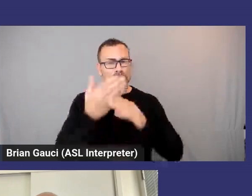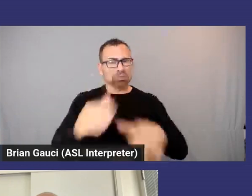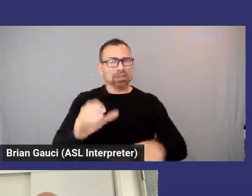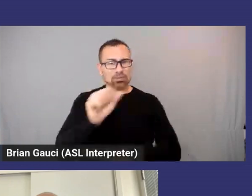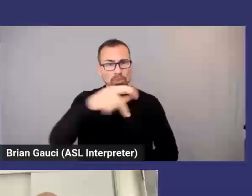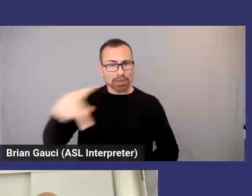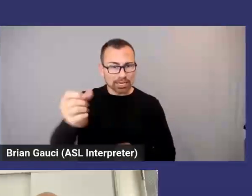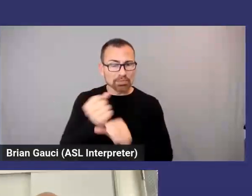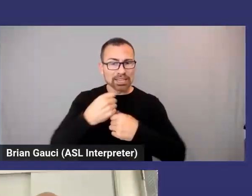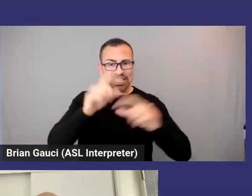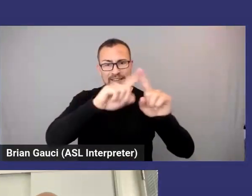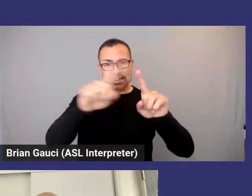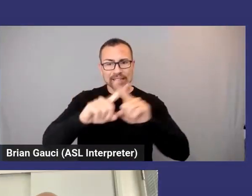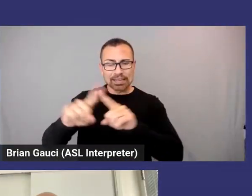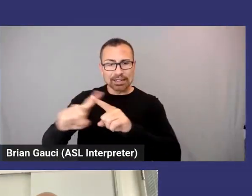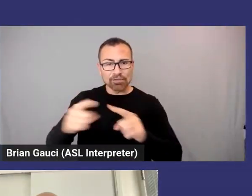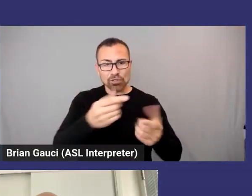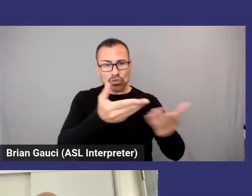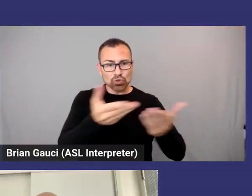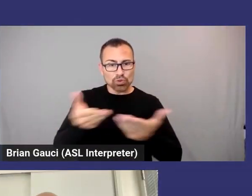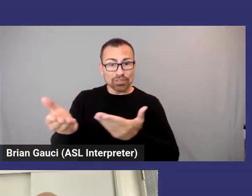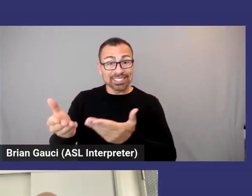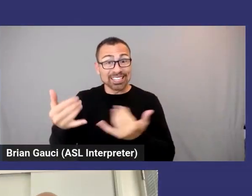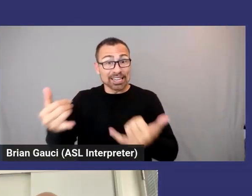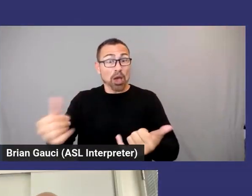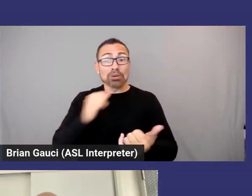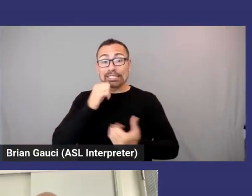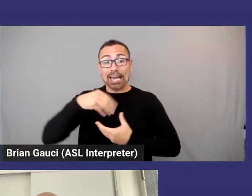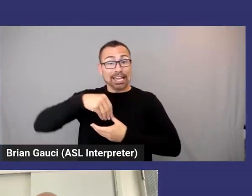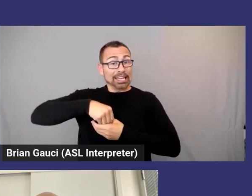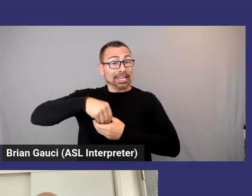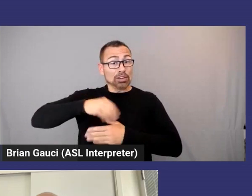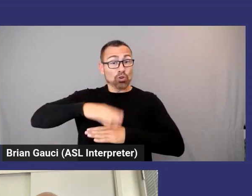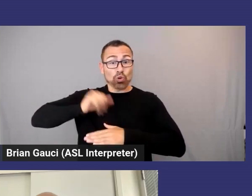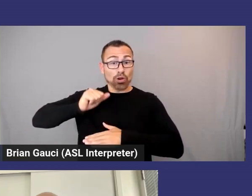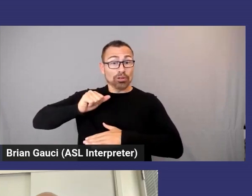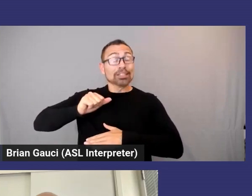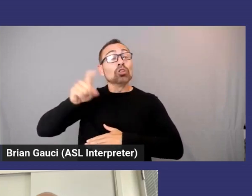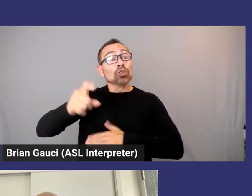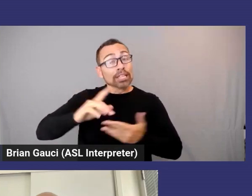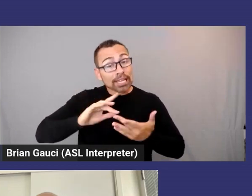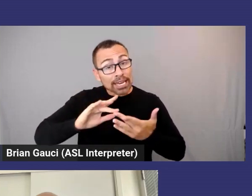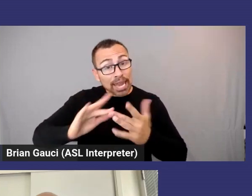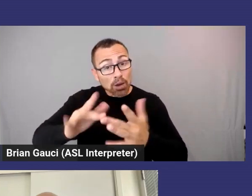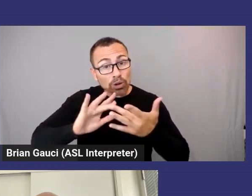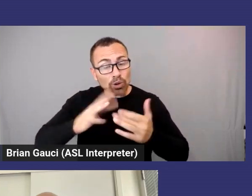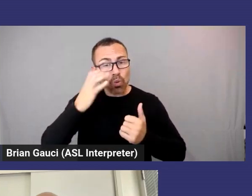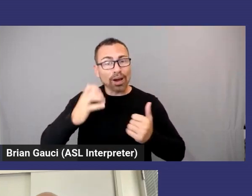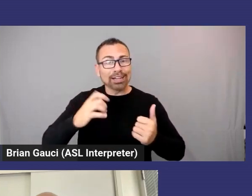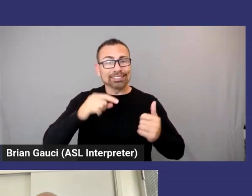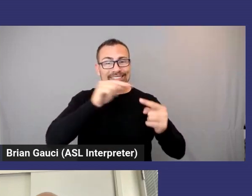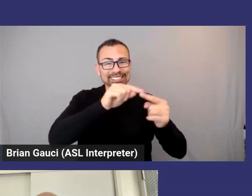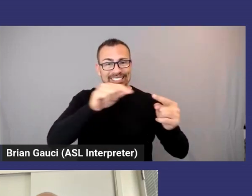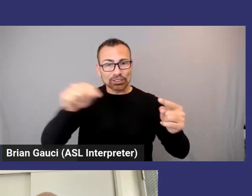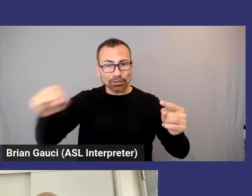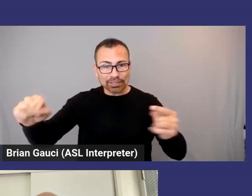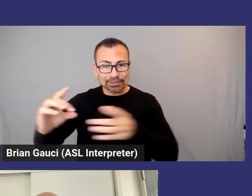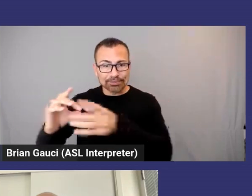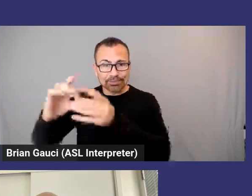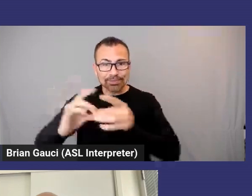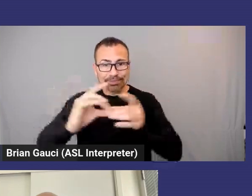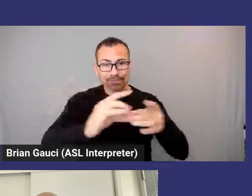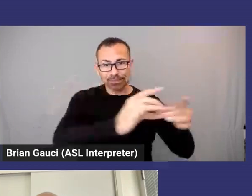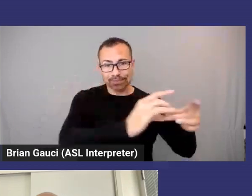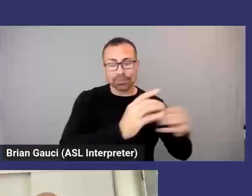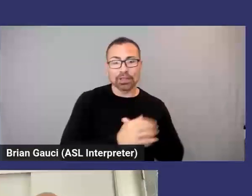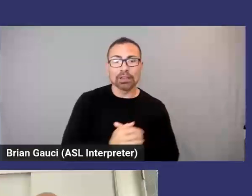services, it's not internal calls anymore. Now you need to have networking to connect these things together. And so when